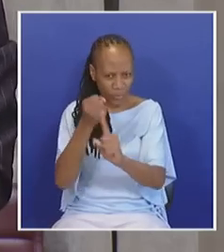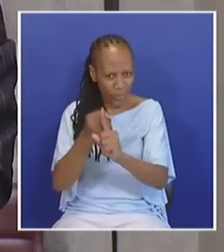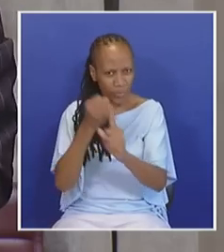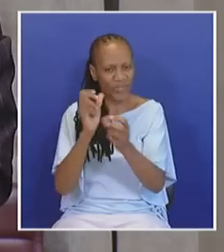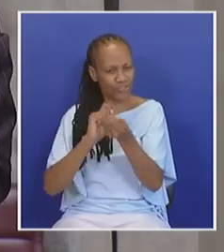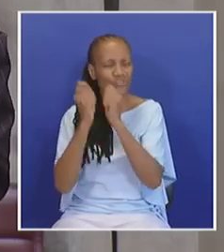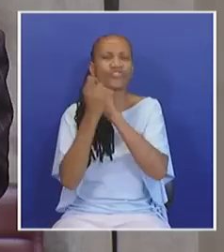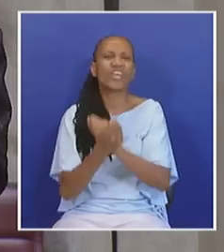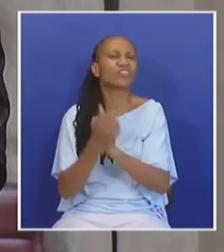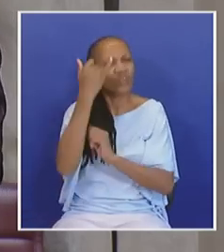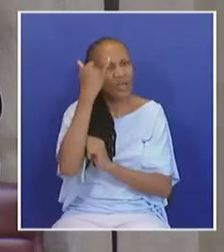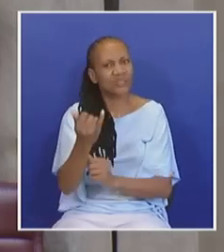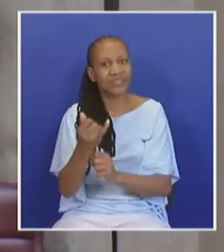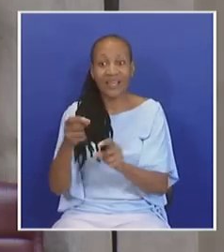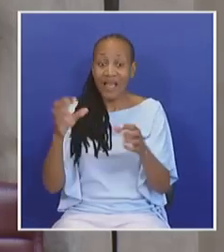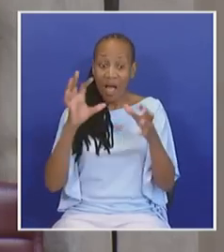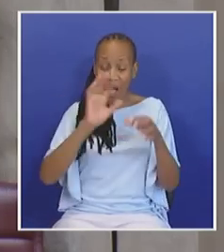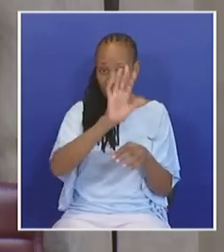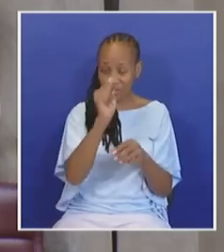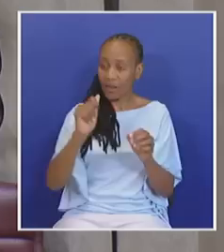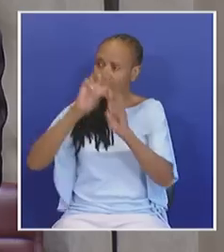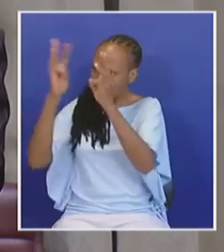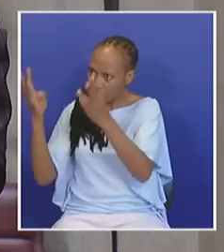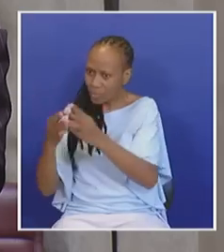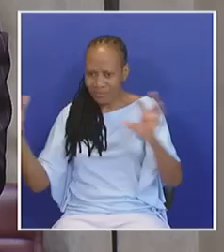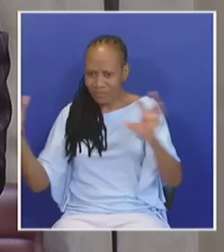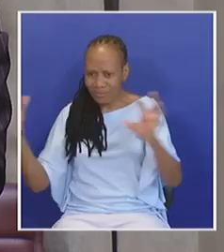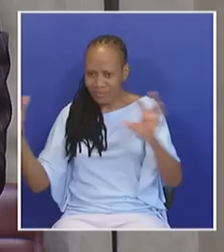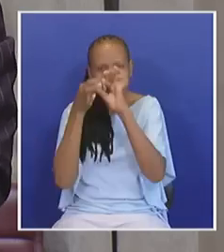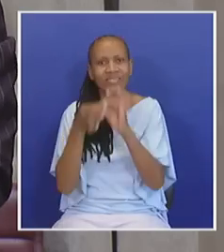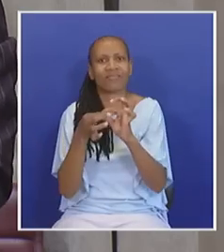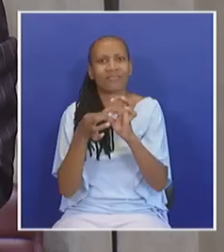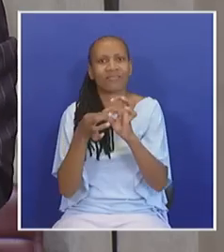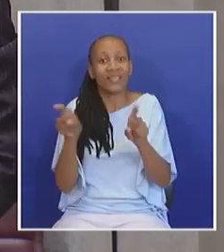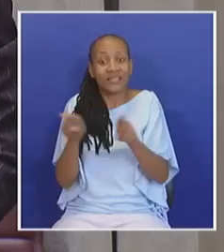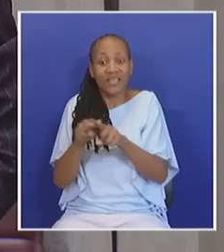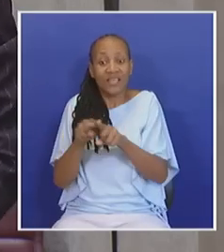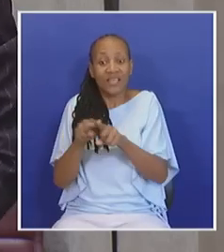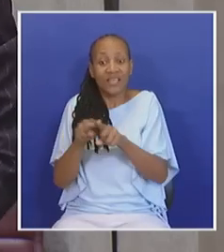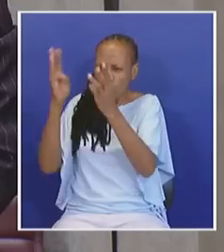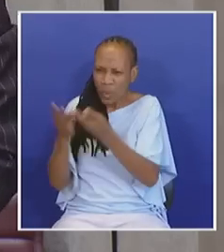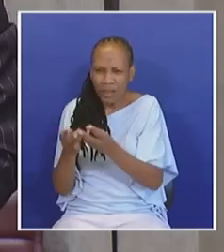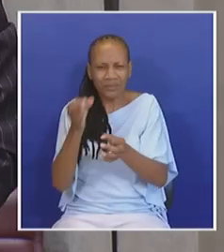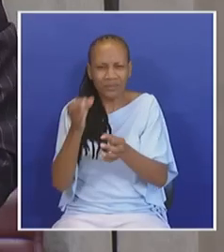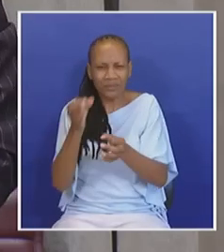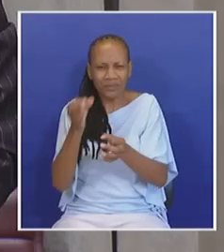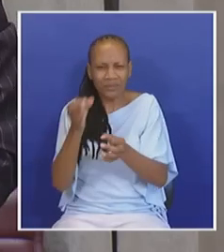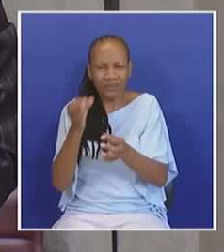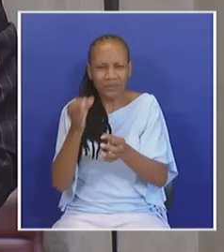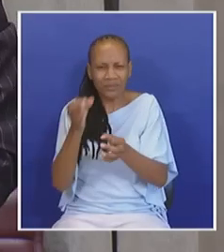Africa's relations with the world and affirm our continent as an equal partner in the global political, economic, and cultural